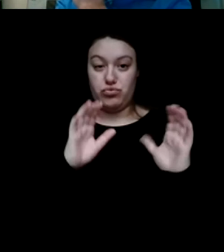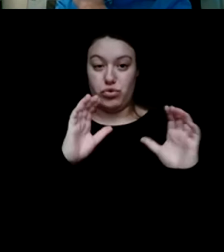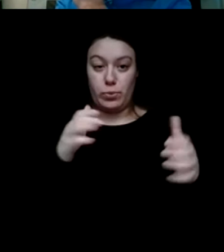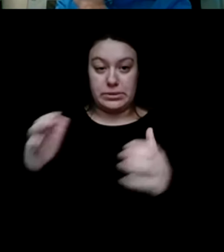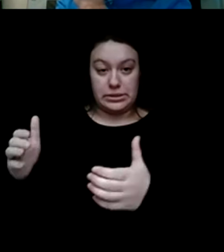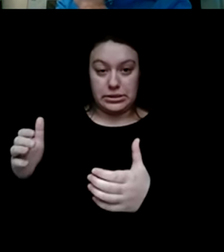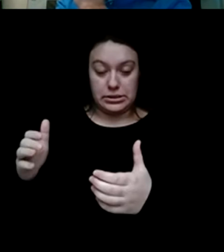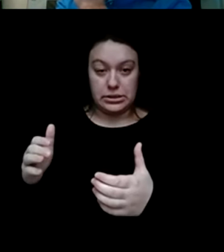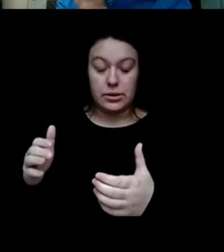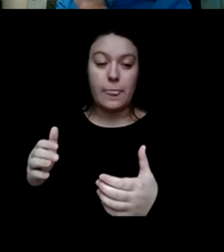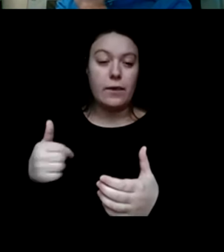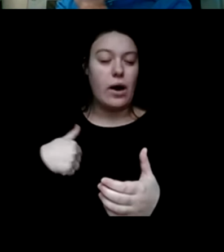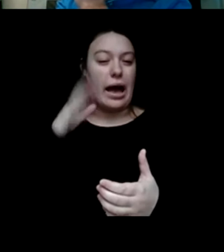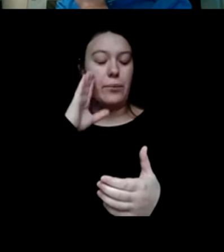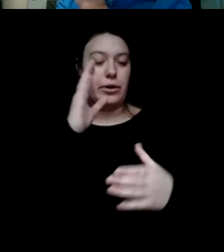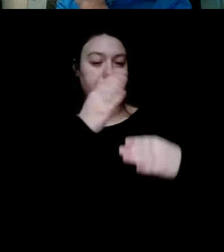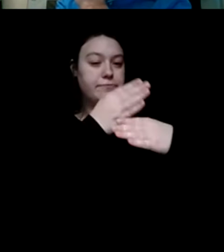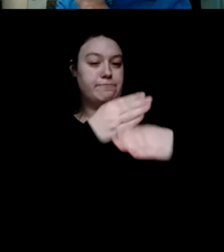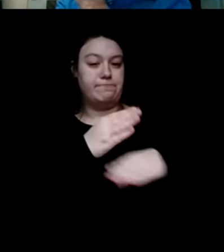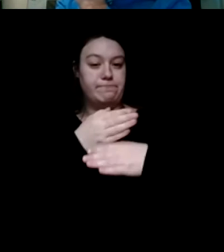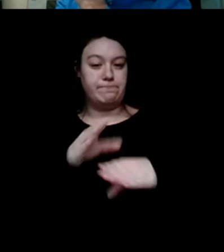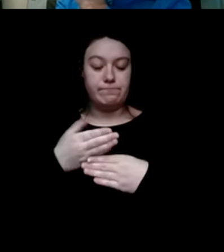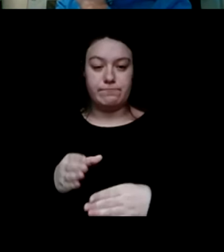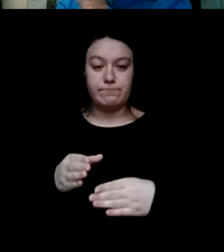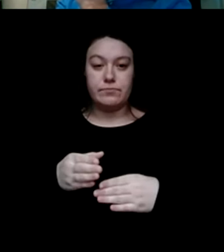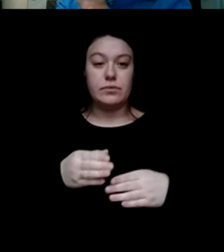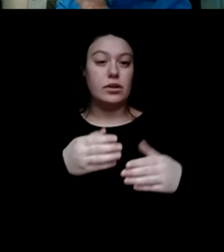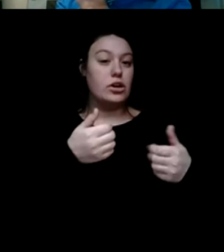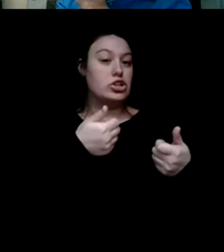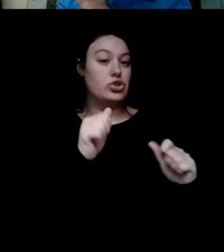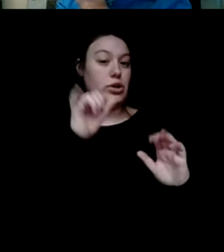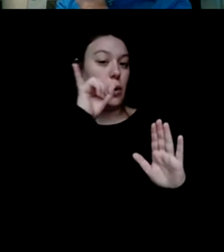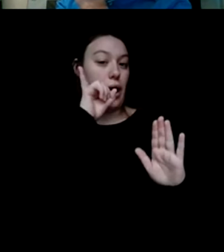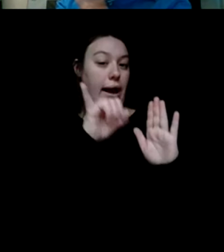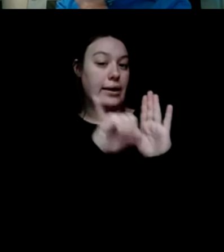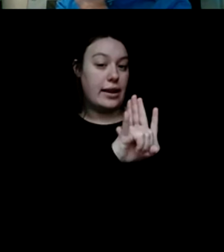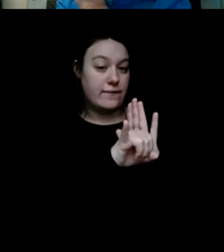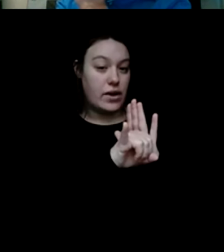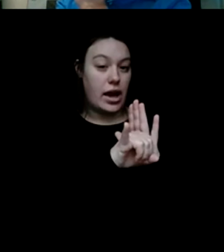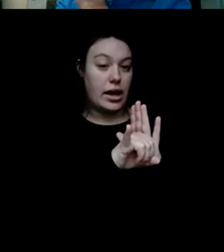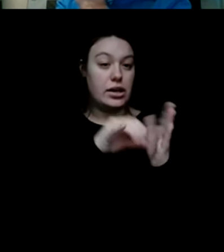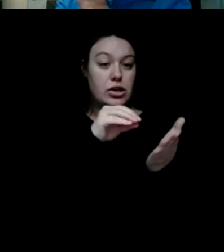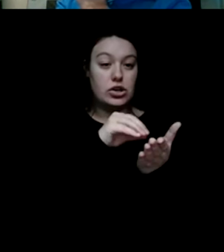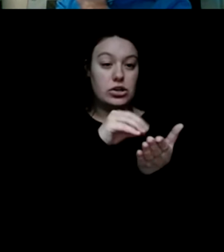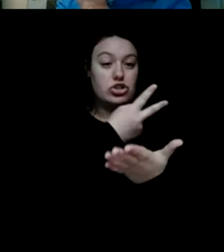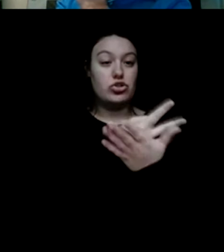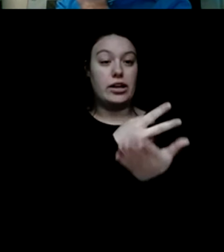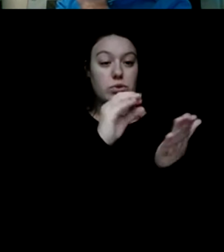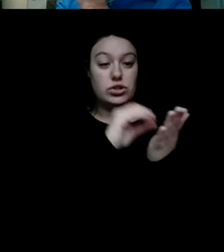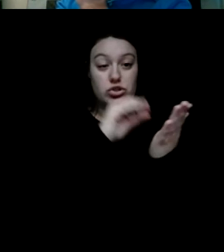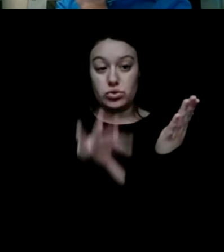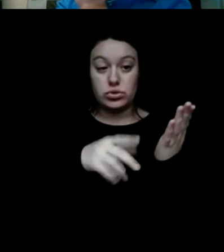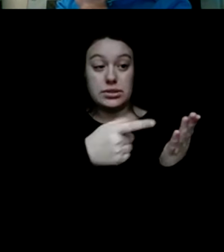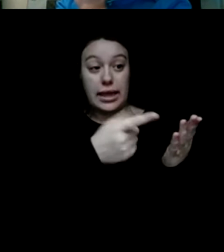and oftentimes try to identify faculty members or graduate students or postdocs that want to take on more